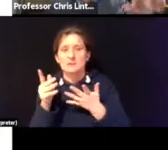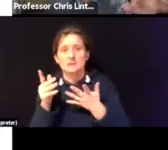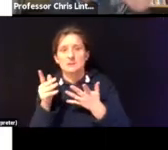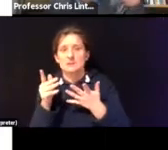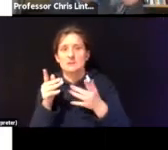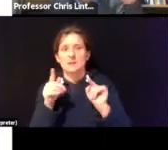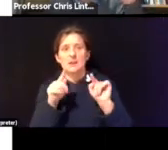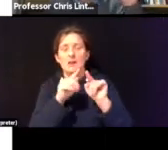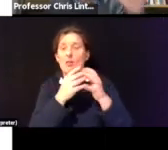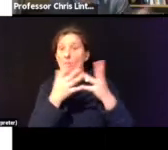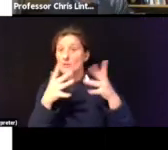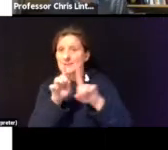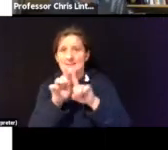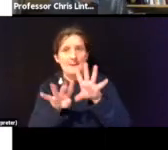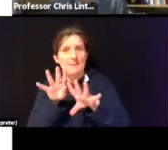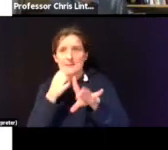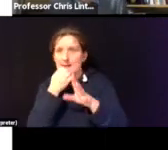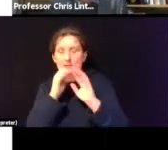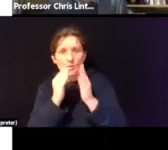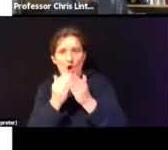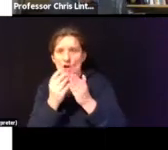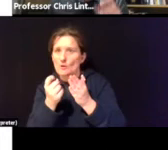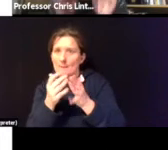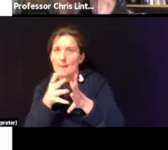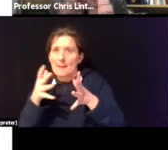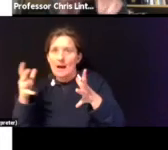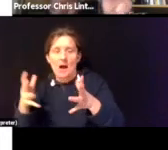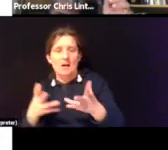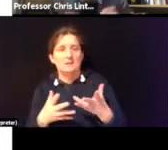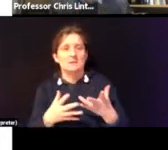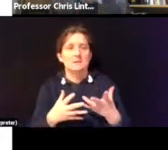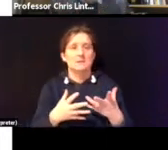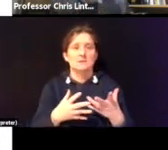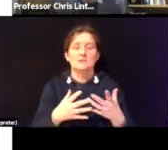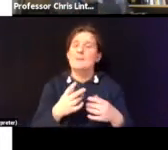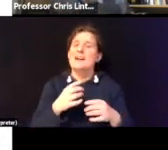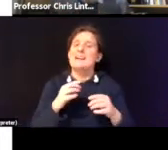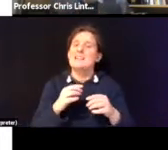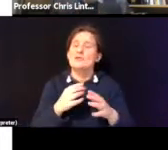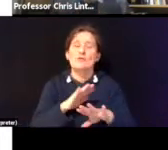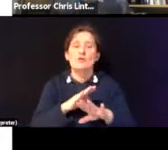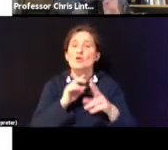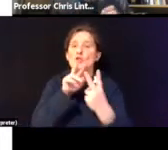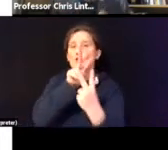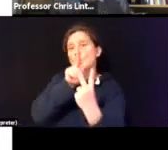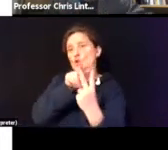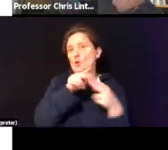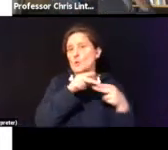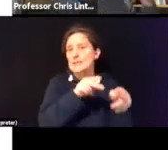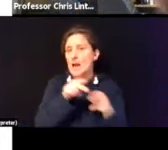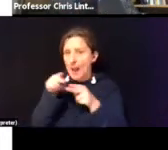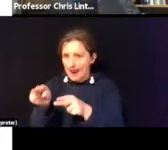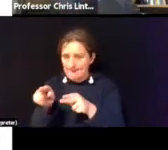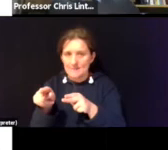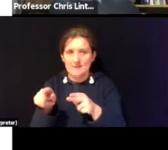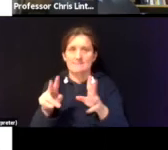so it's not true that small planets are common. It's that 2 types of small planets are common. You can think of them as